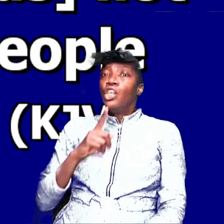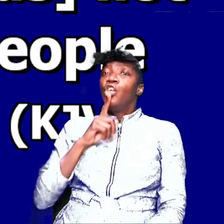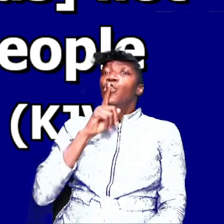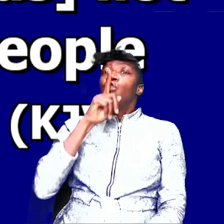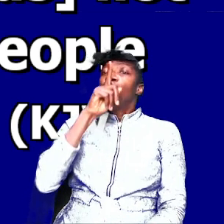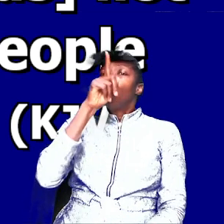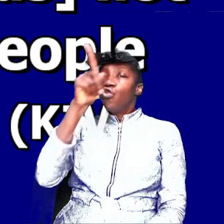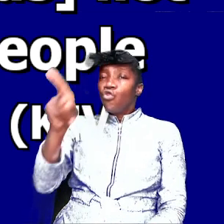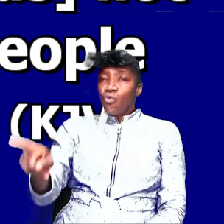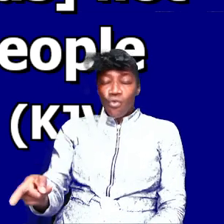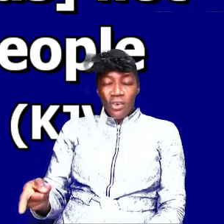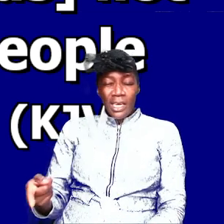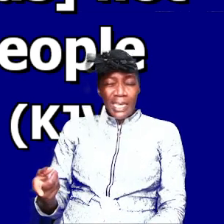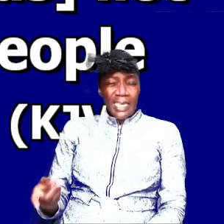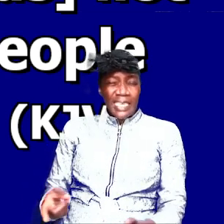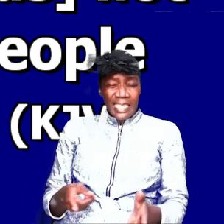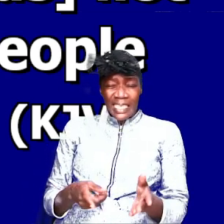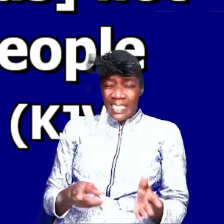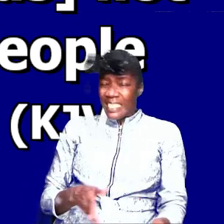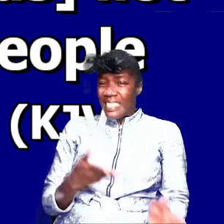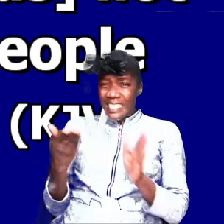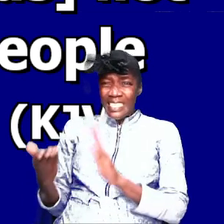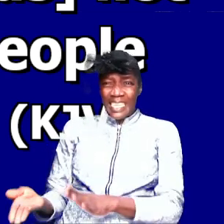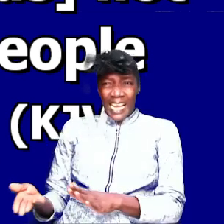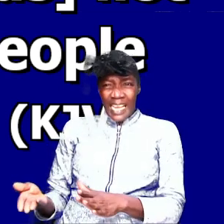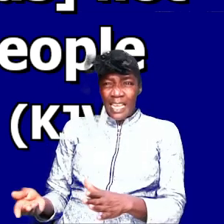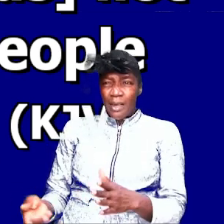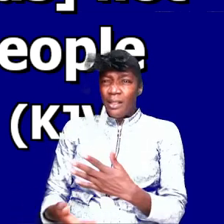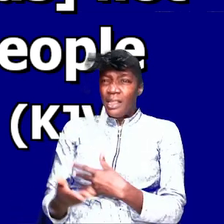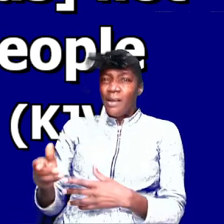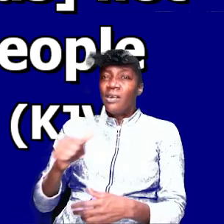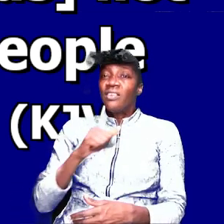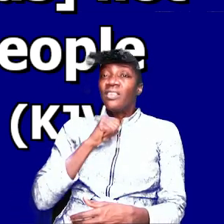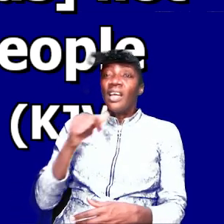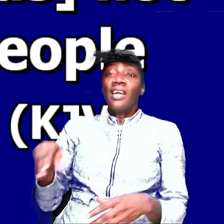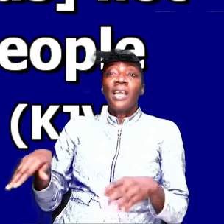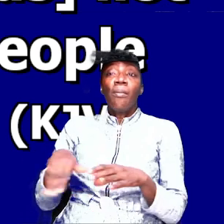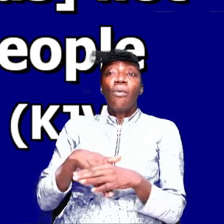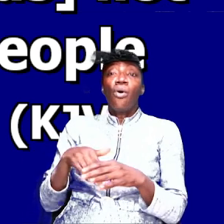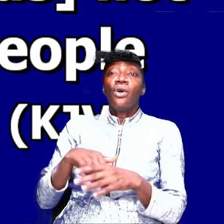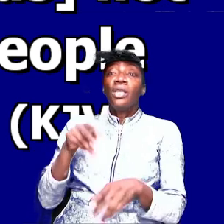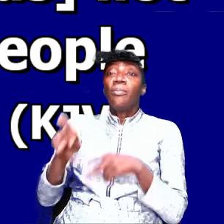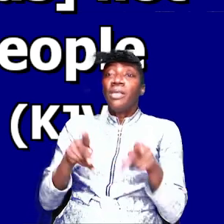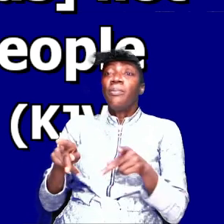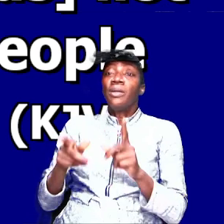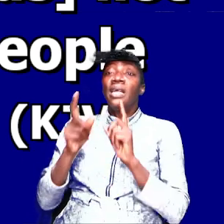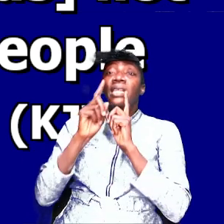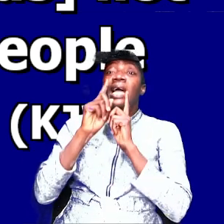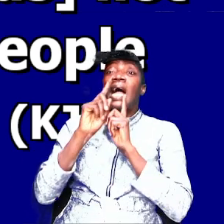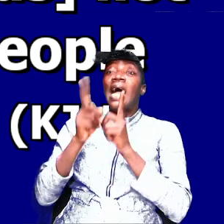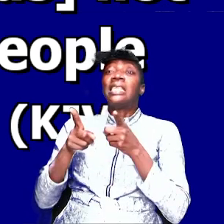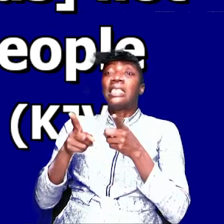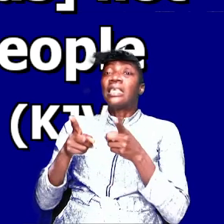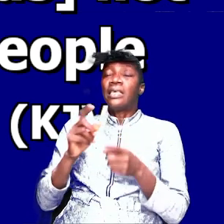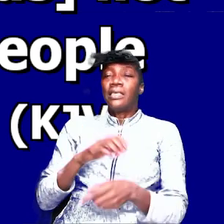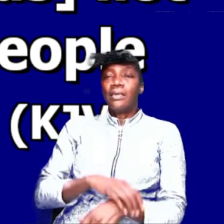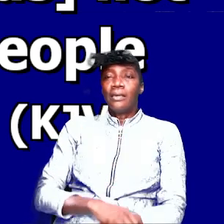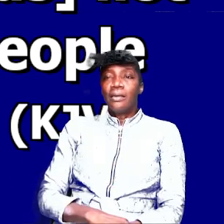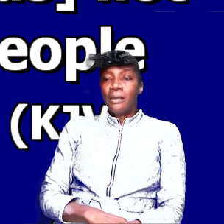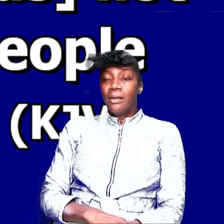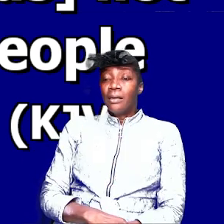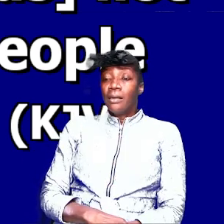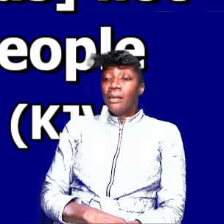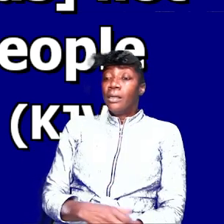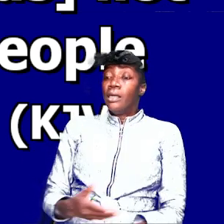die. But there was not a man among the people that answered him. So there were